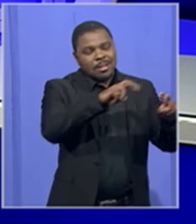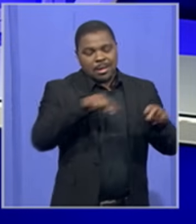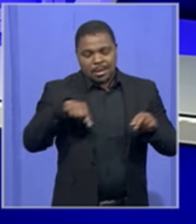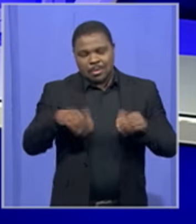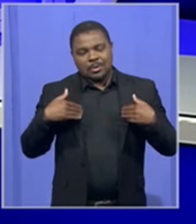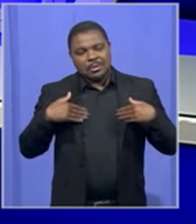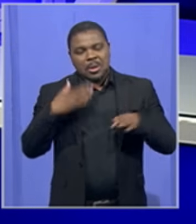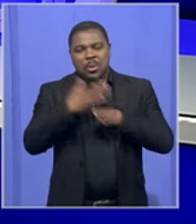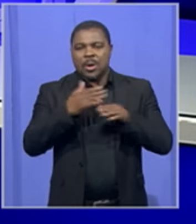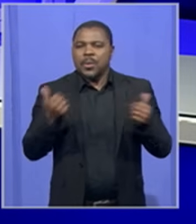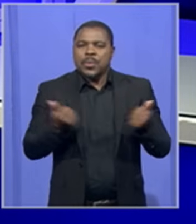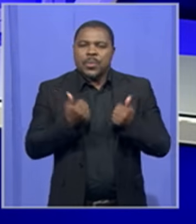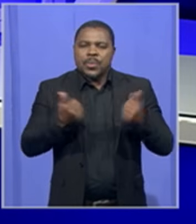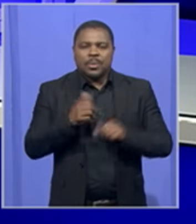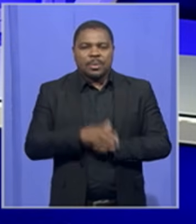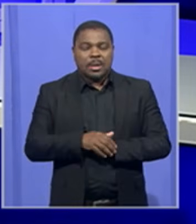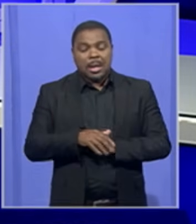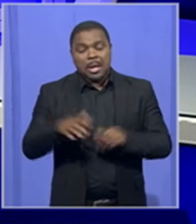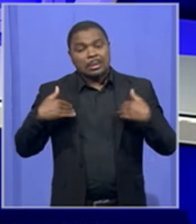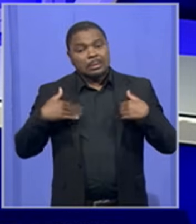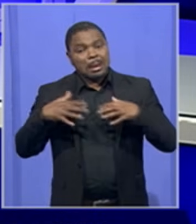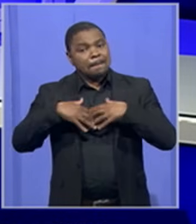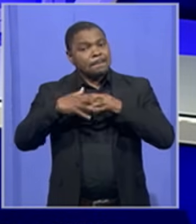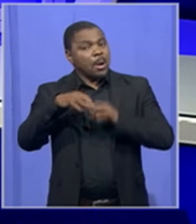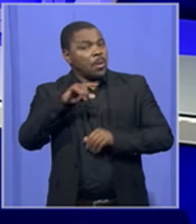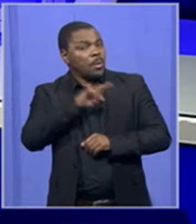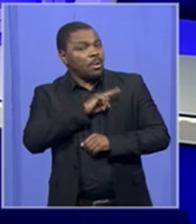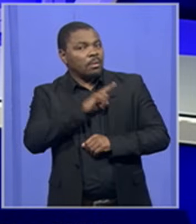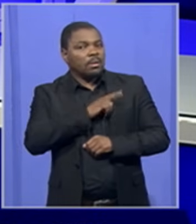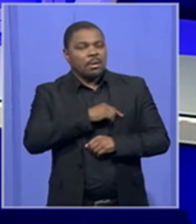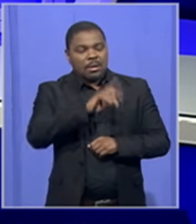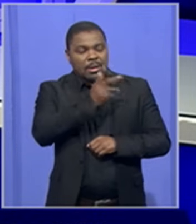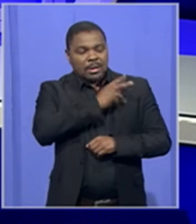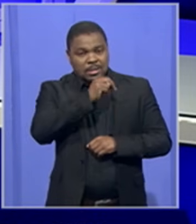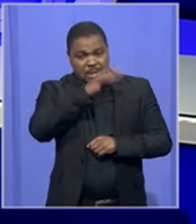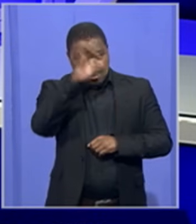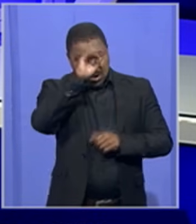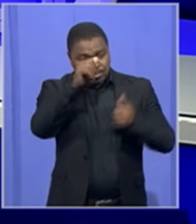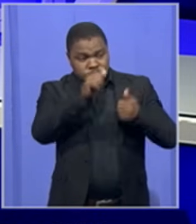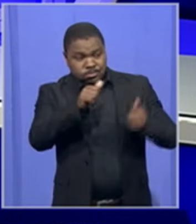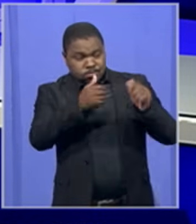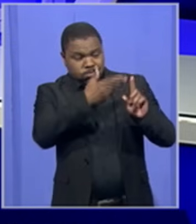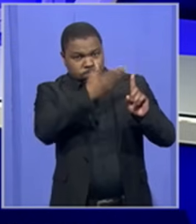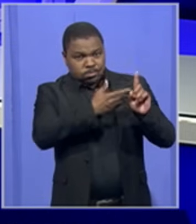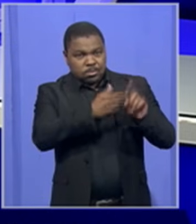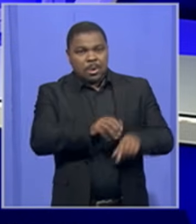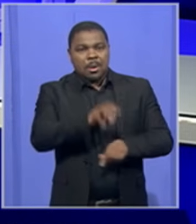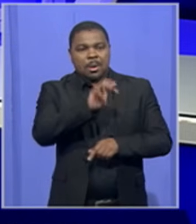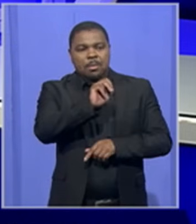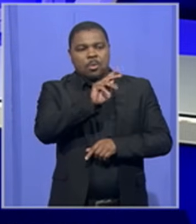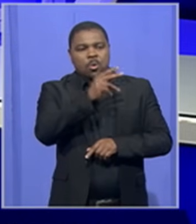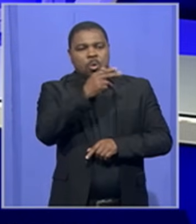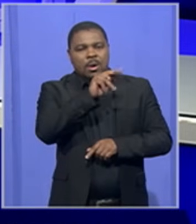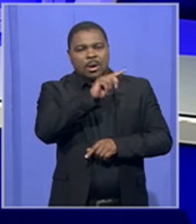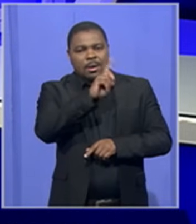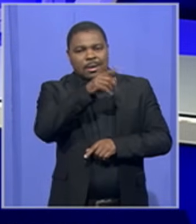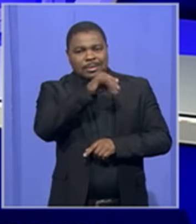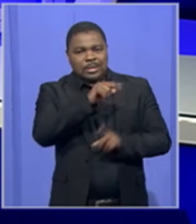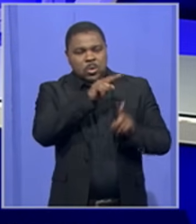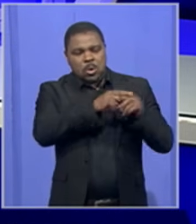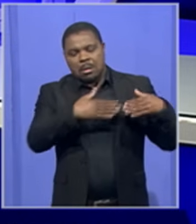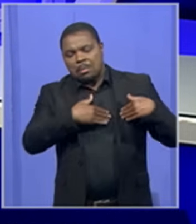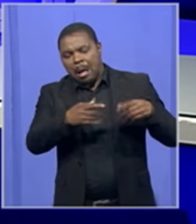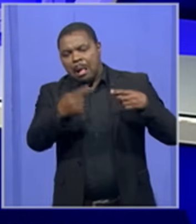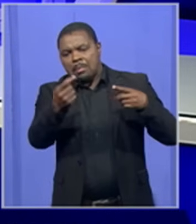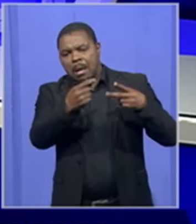ya yona. Seno ke morago ga magato a tlhagisitsweng ke mokomišenara wa mapodisi kwa KwaZulu-Natal mo Generala Nhlanhla